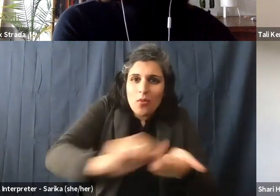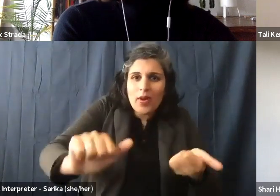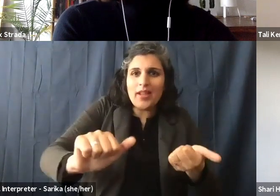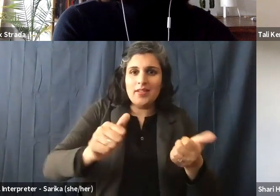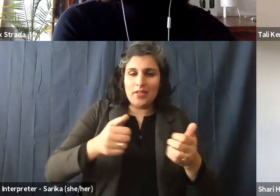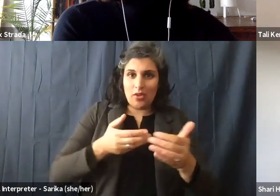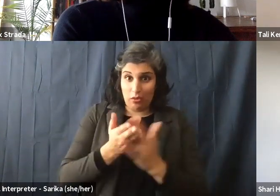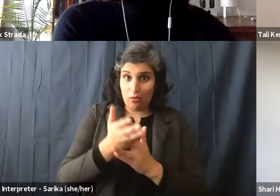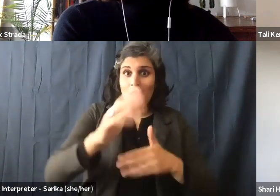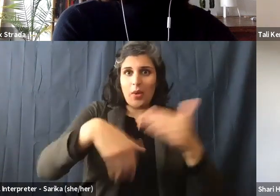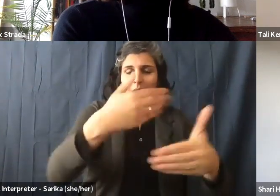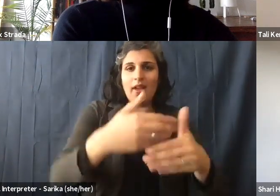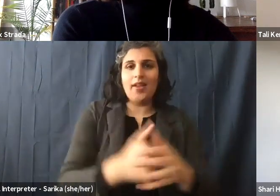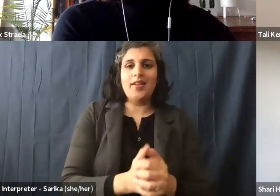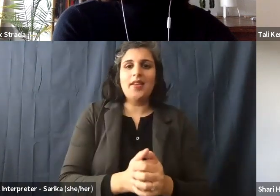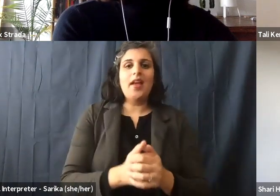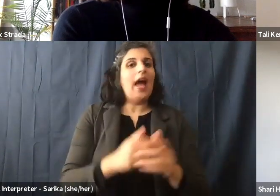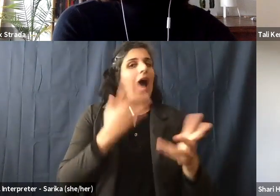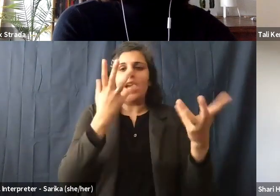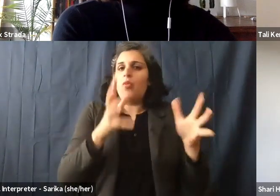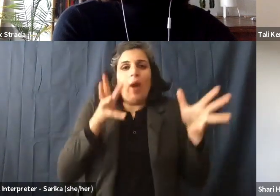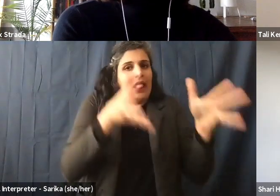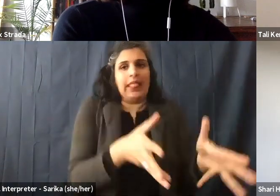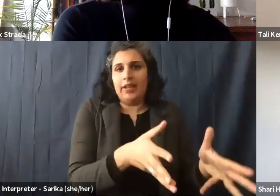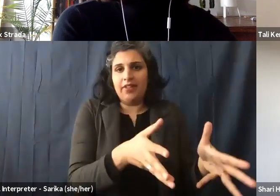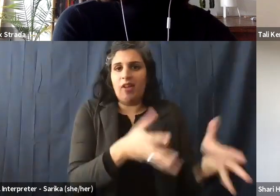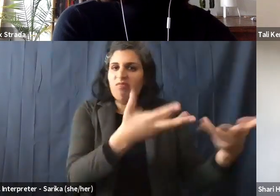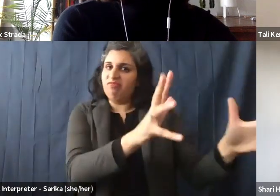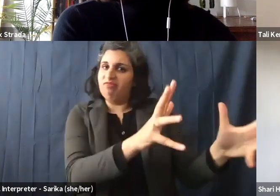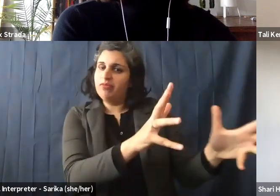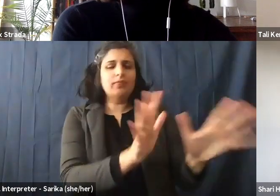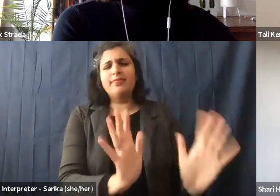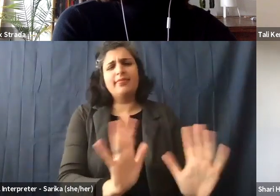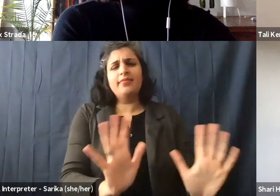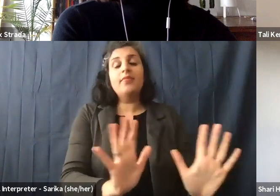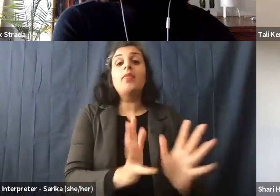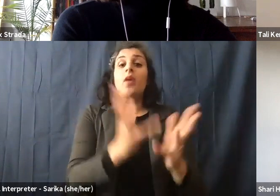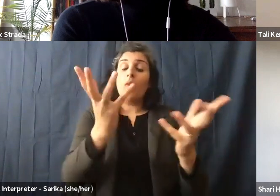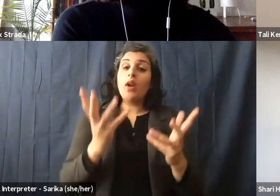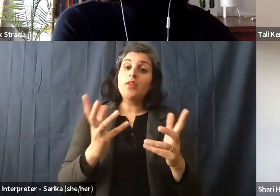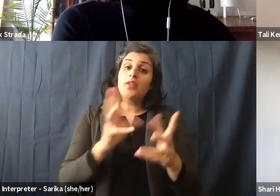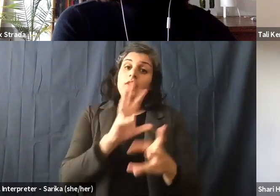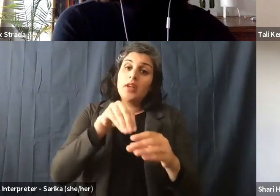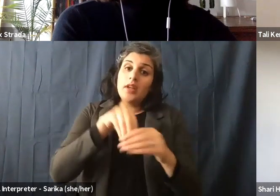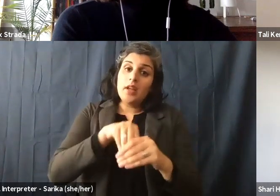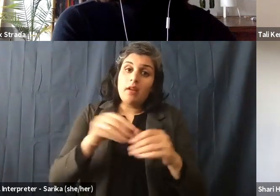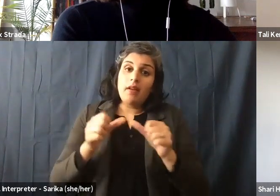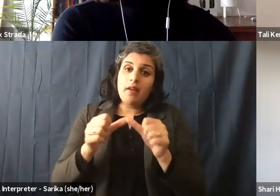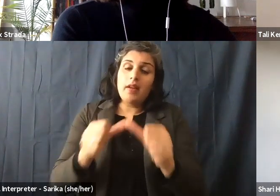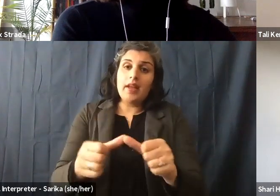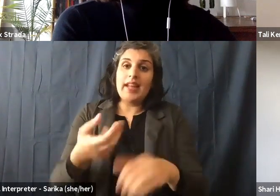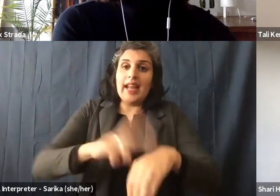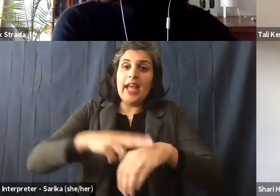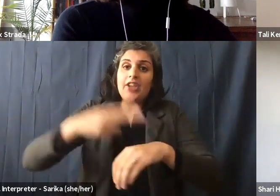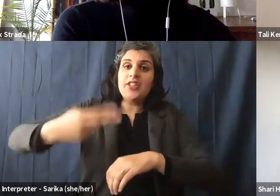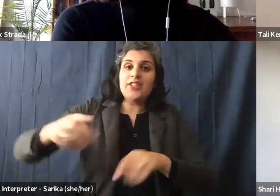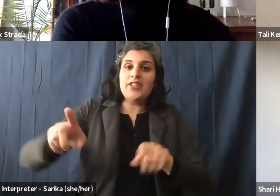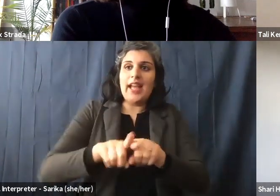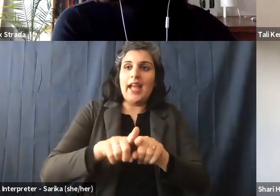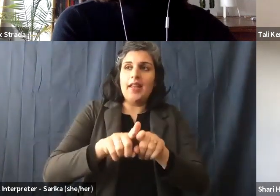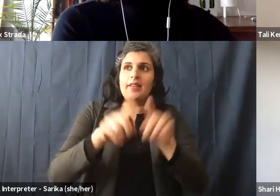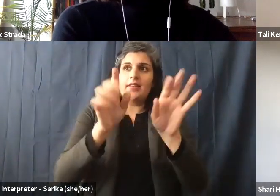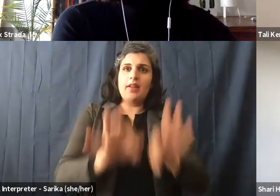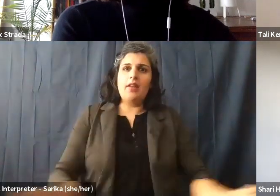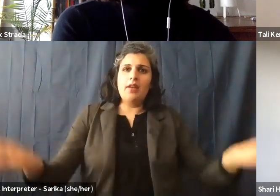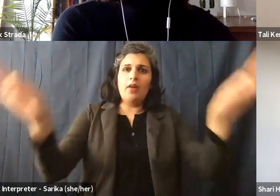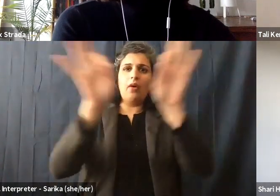important to me not to leave it there. I also wanted to think about national history as a major theme of